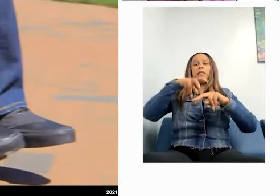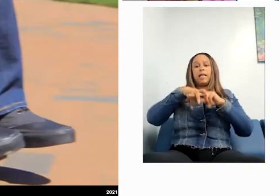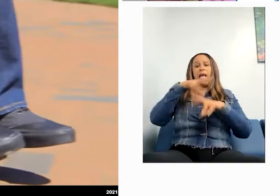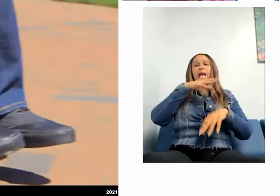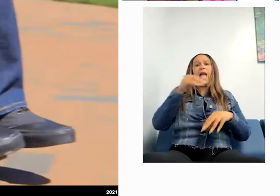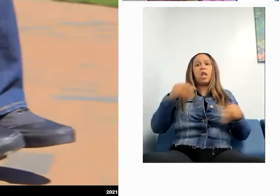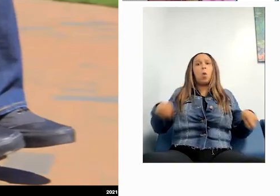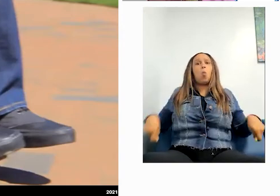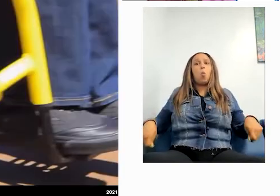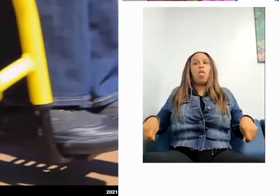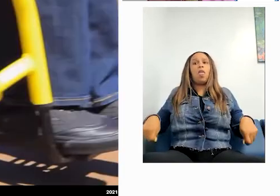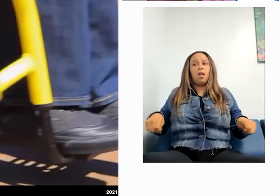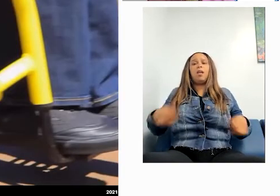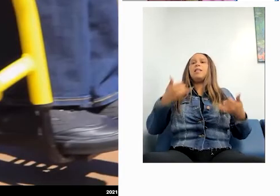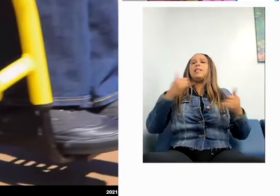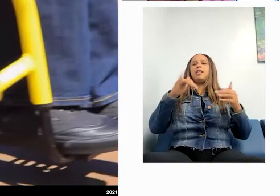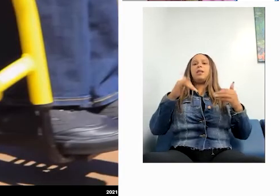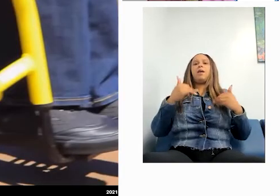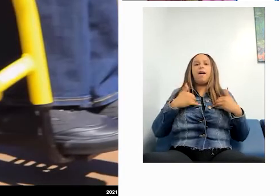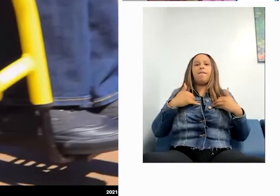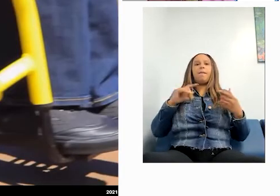still have pain and fatigue with